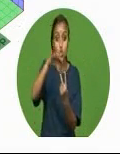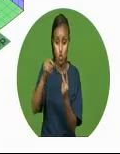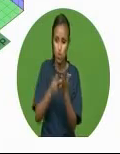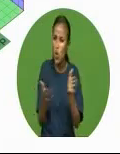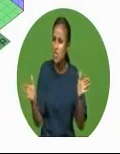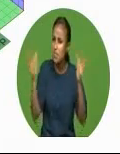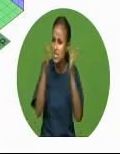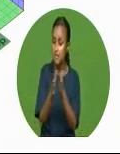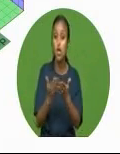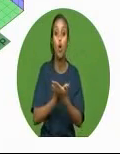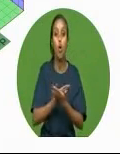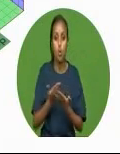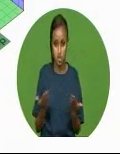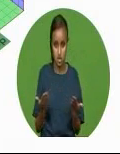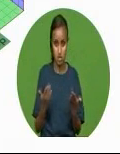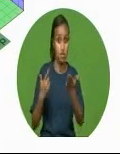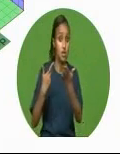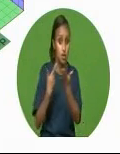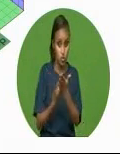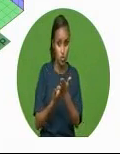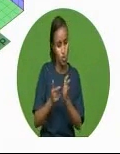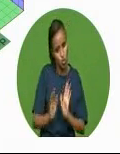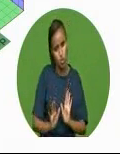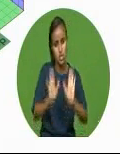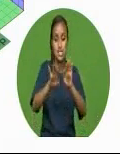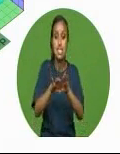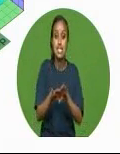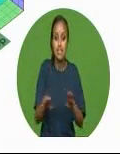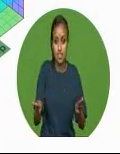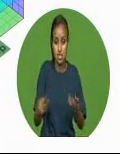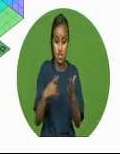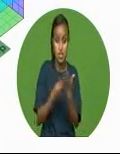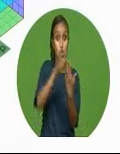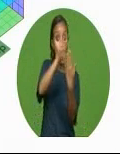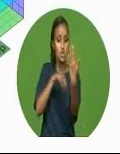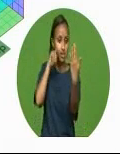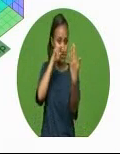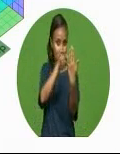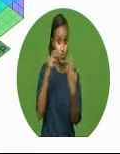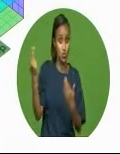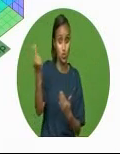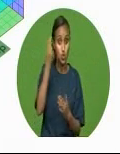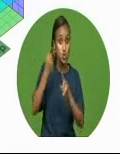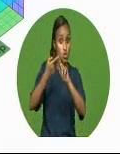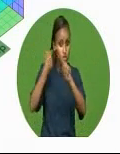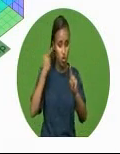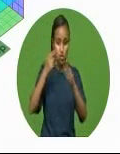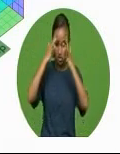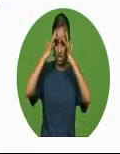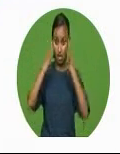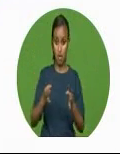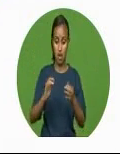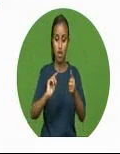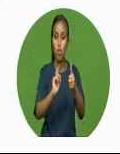planes are chosen to a specific object according to its surfaces. Auxiliary views are used